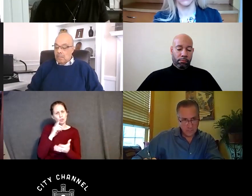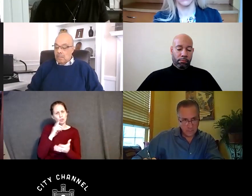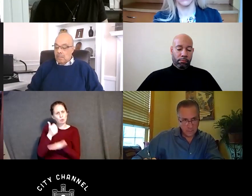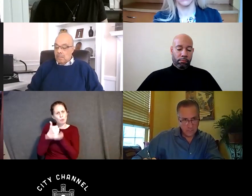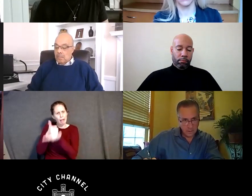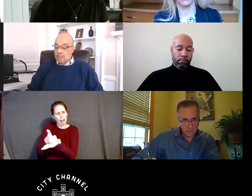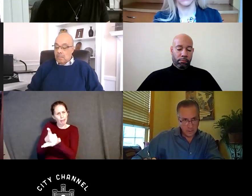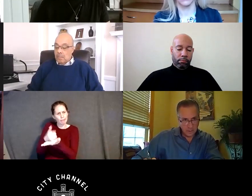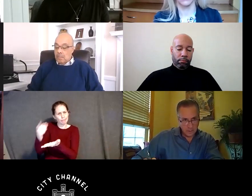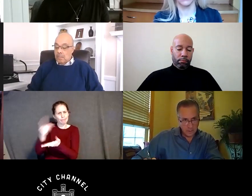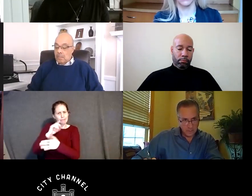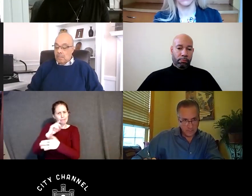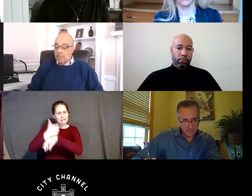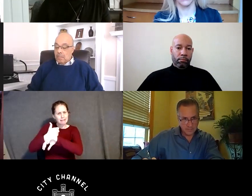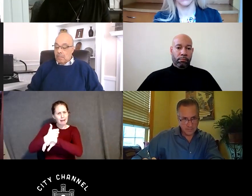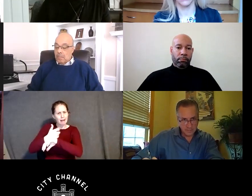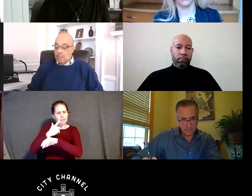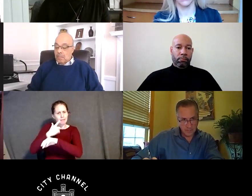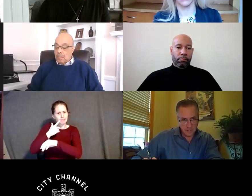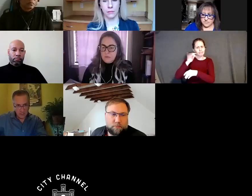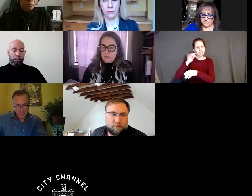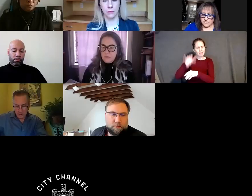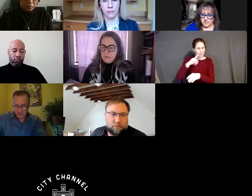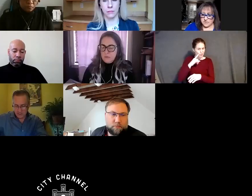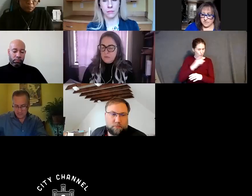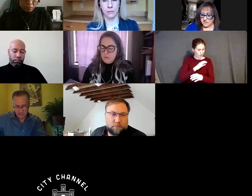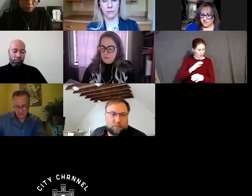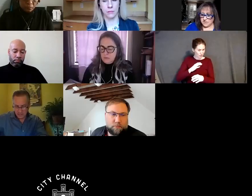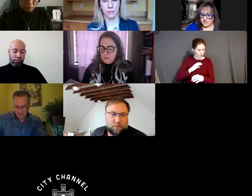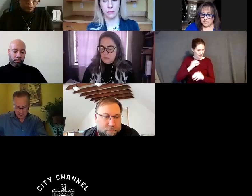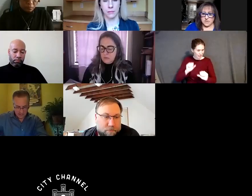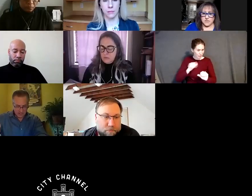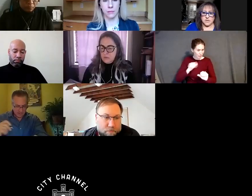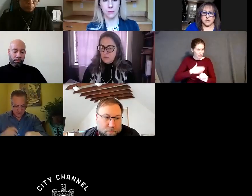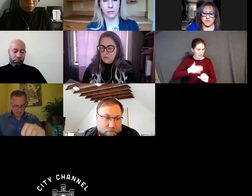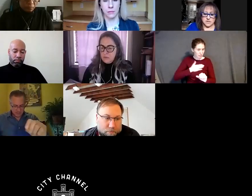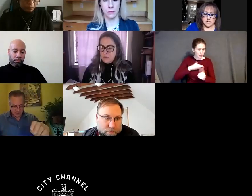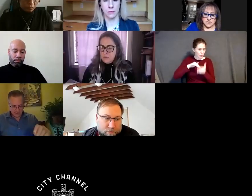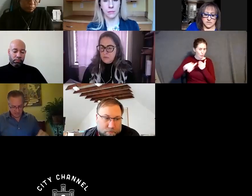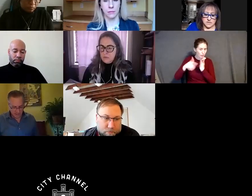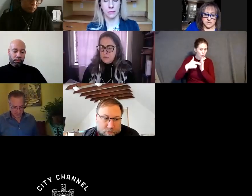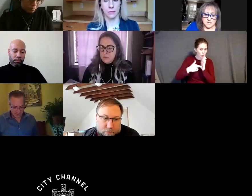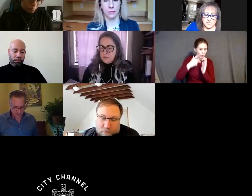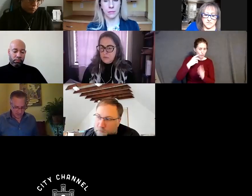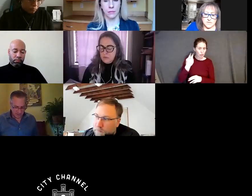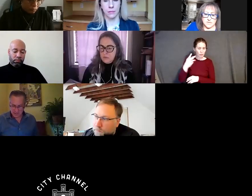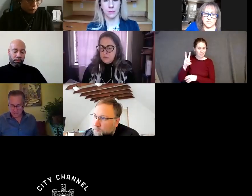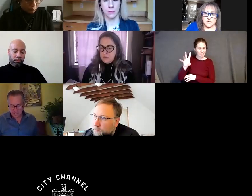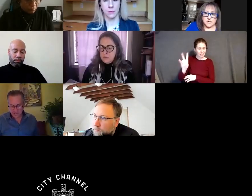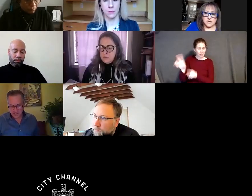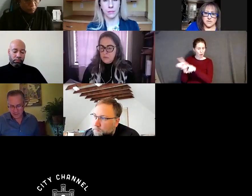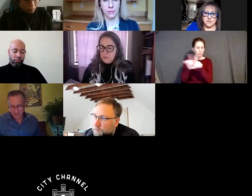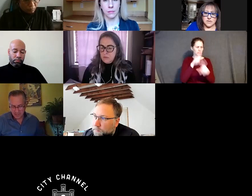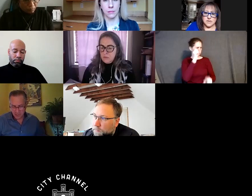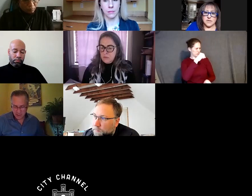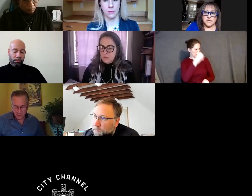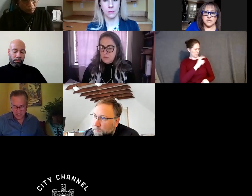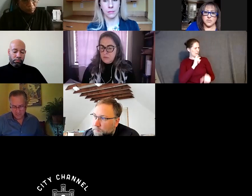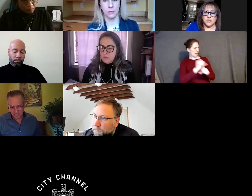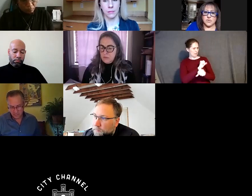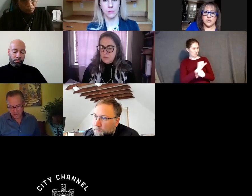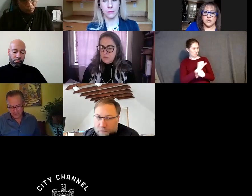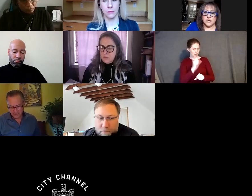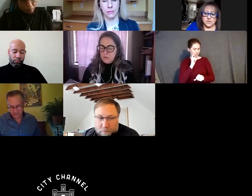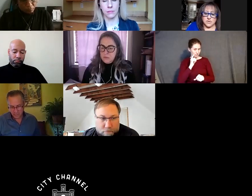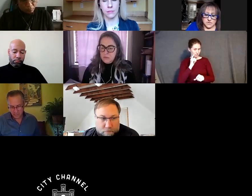extension in place as quickly as possible. So Councilman, could we waive the rules on 1267 as well? Absolutely, Councilman Krause. Motion to